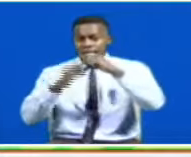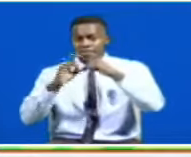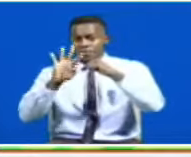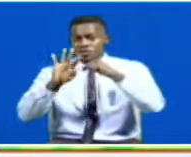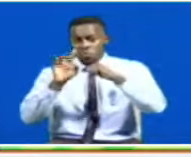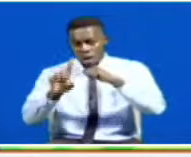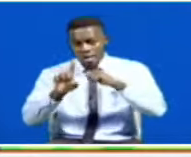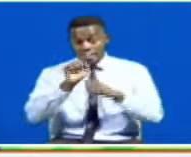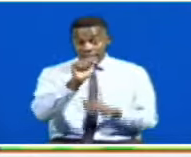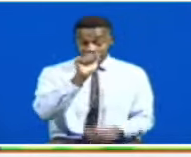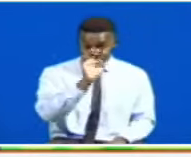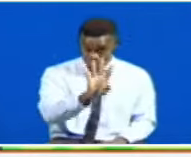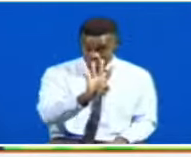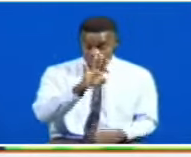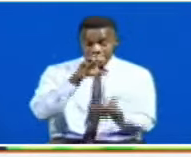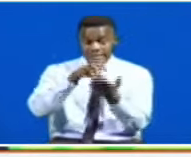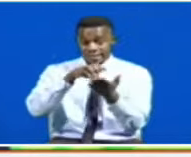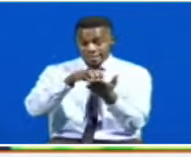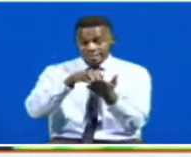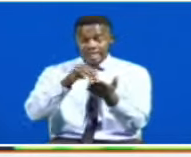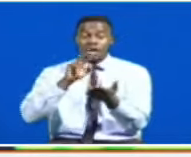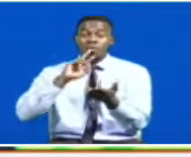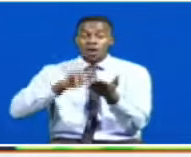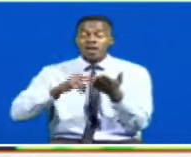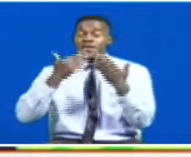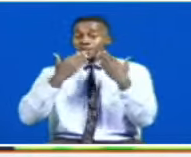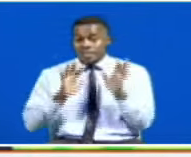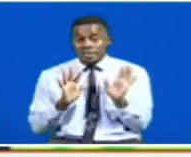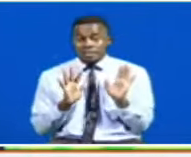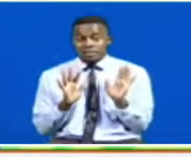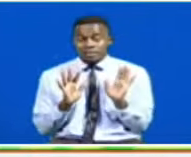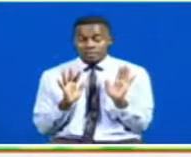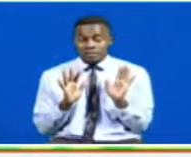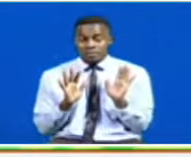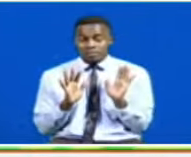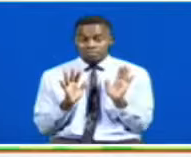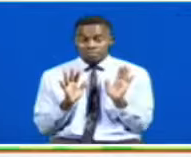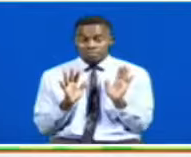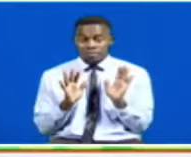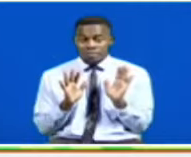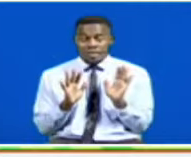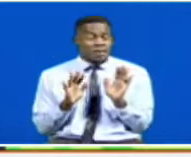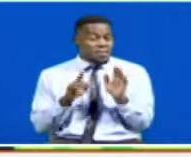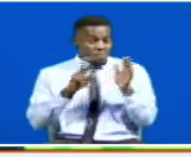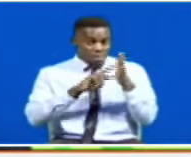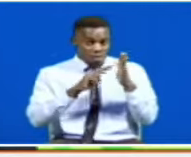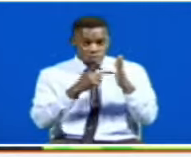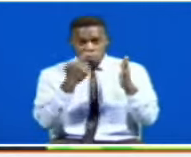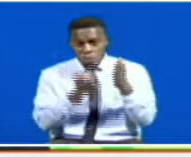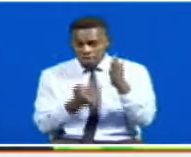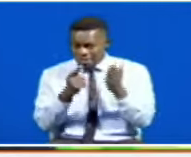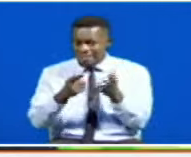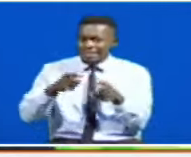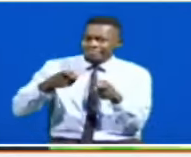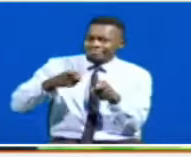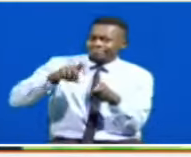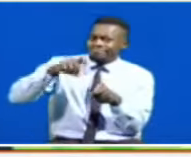90,841 TB cases. This is a whole constituency. A significant